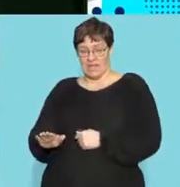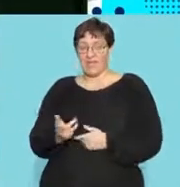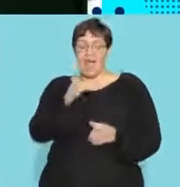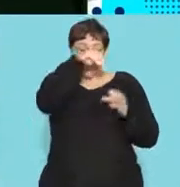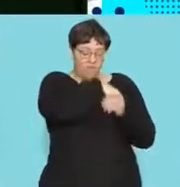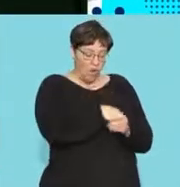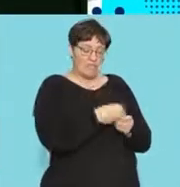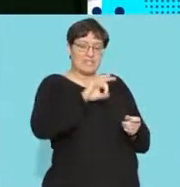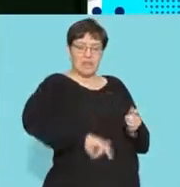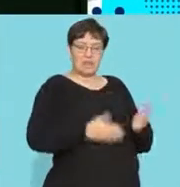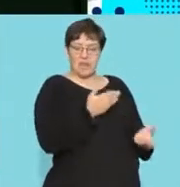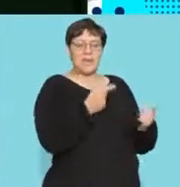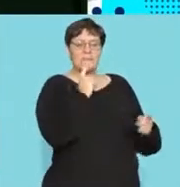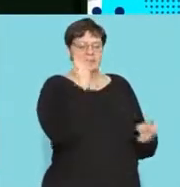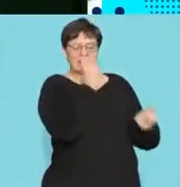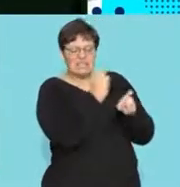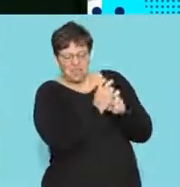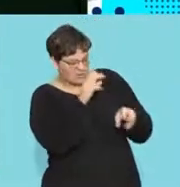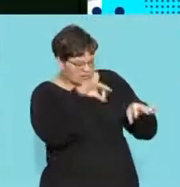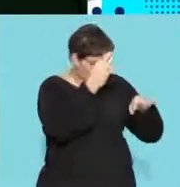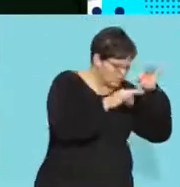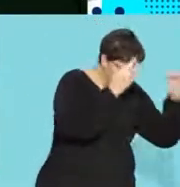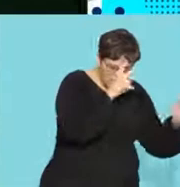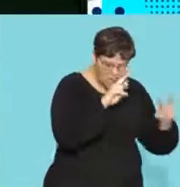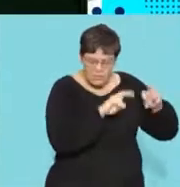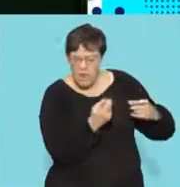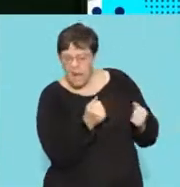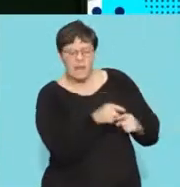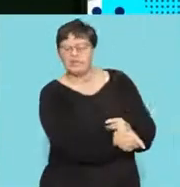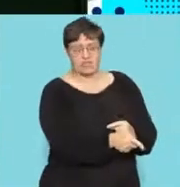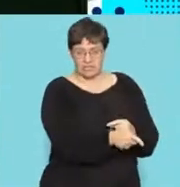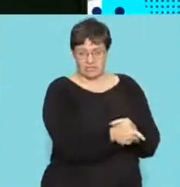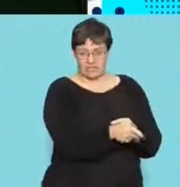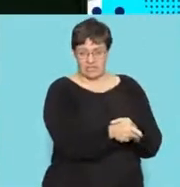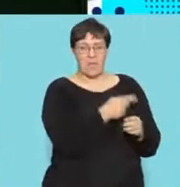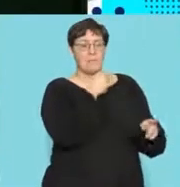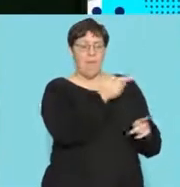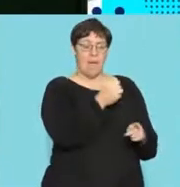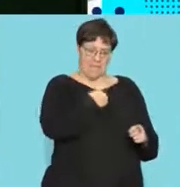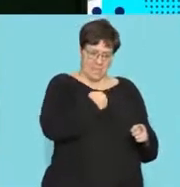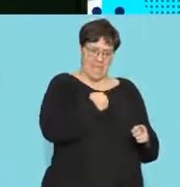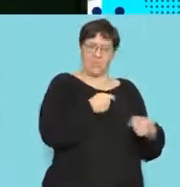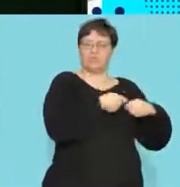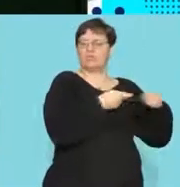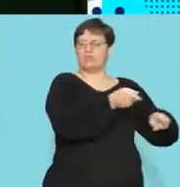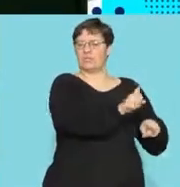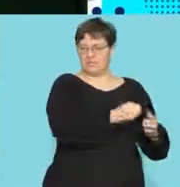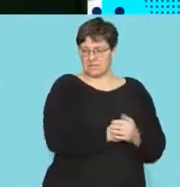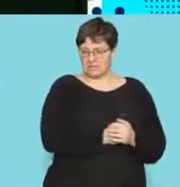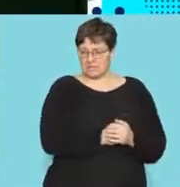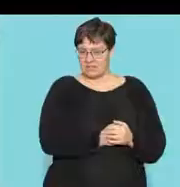it's difficult to find to find the actual amount. What was my employer's contribution? As you can see, the total expense